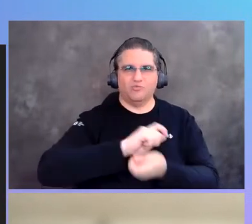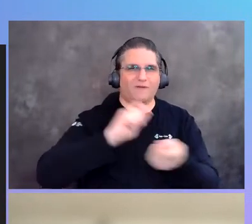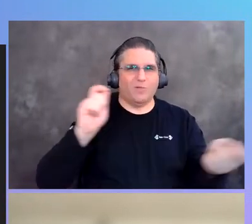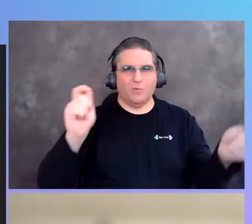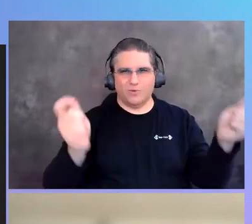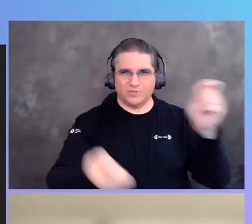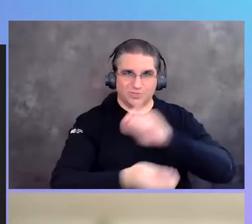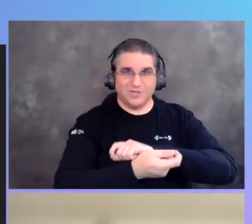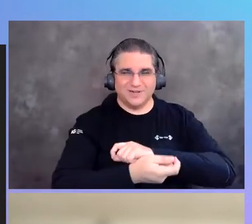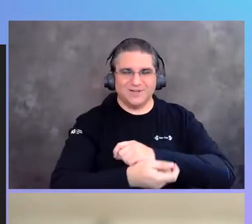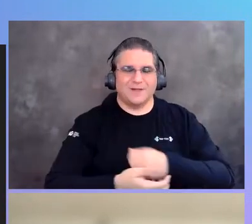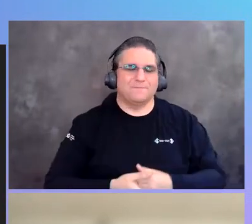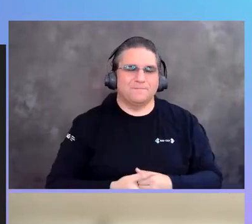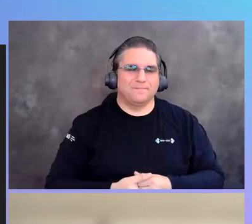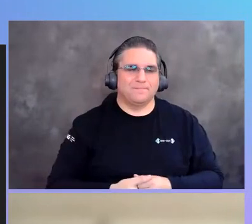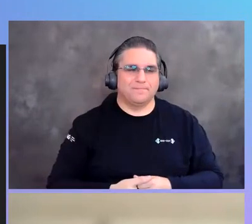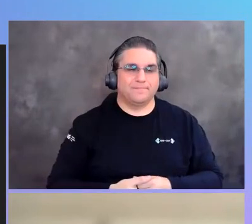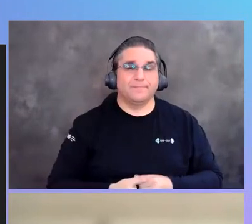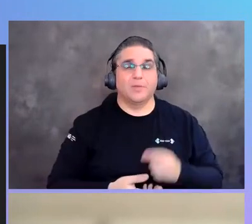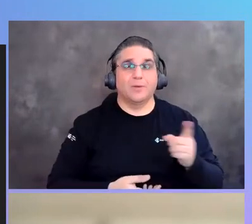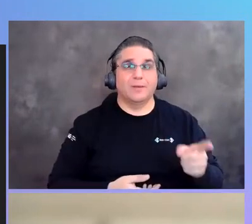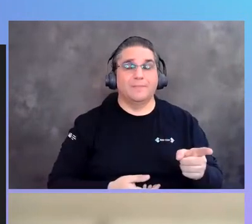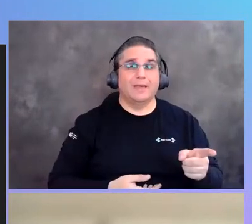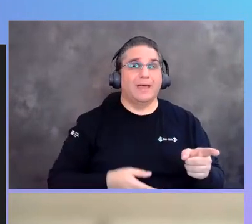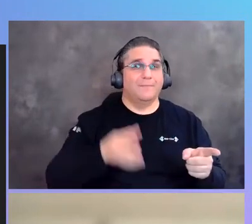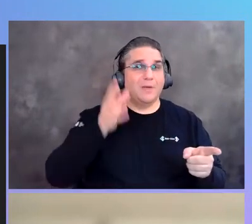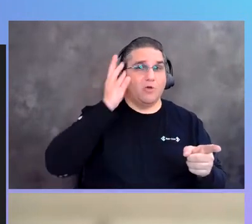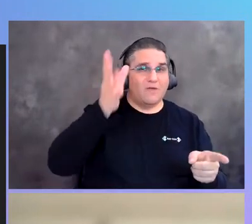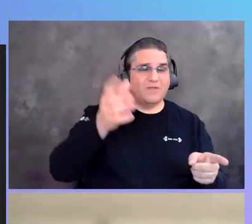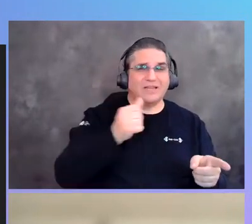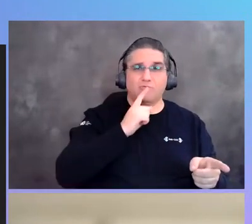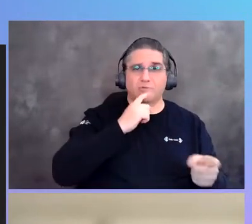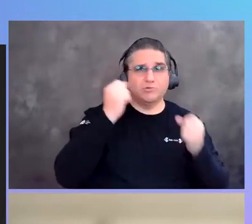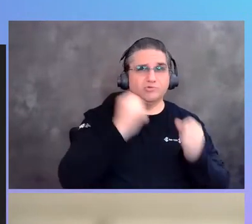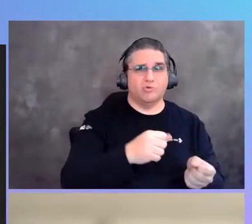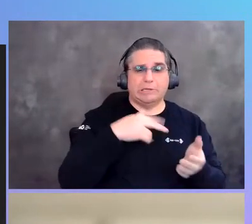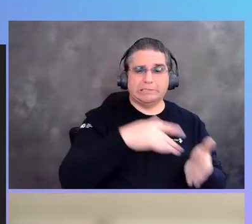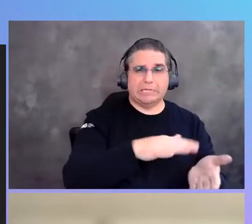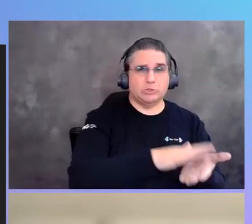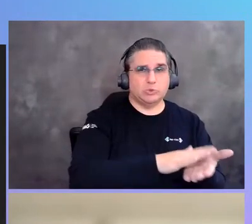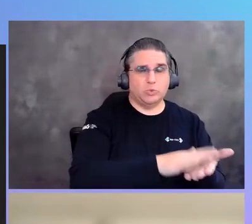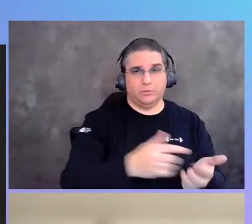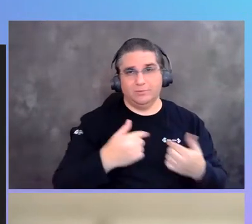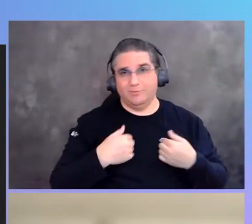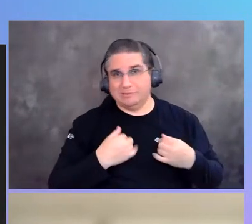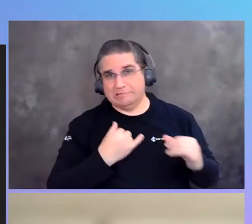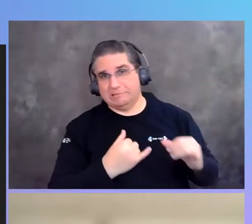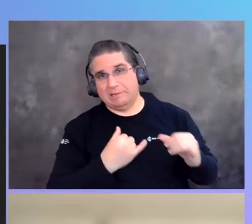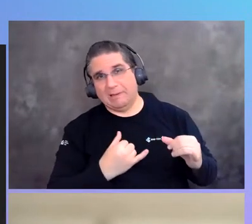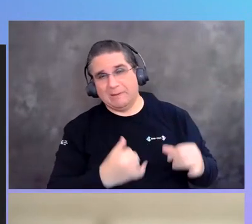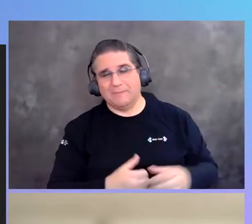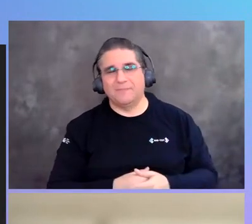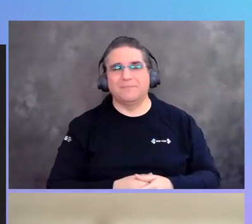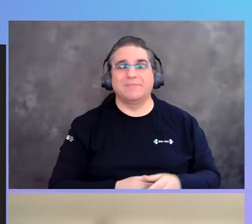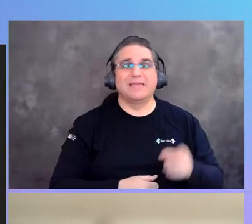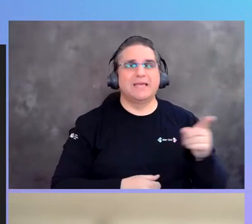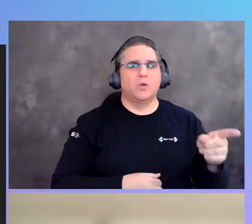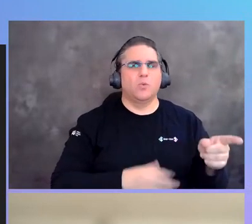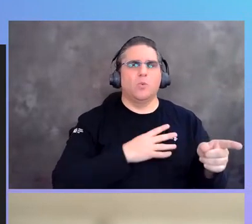like we compare, he was not academic, I'm not academic, so we get those things aligned across the family. He had an extraordinary talent